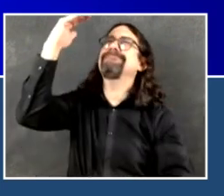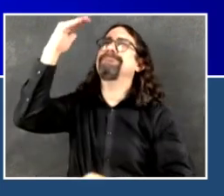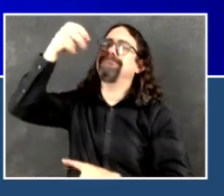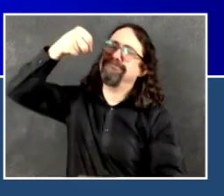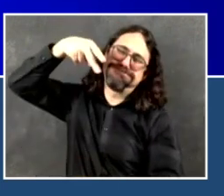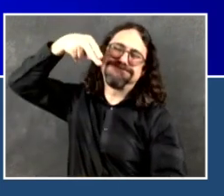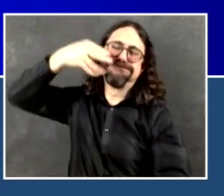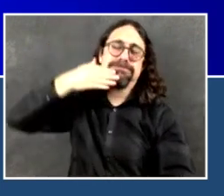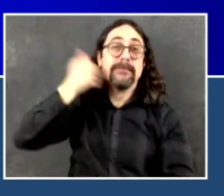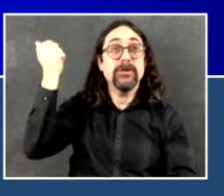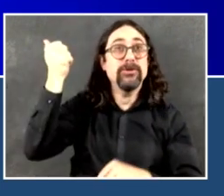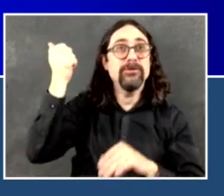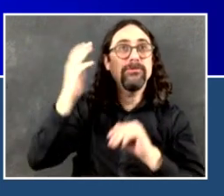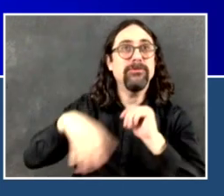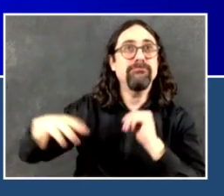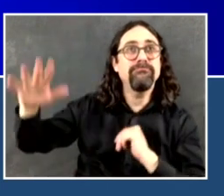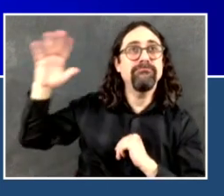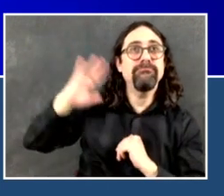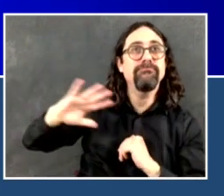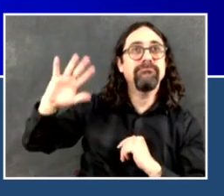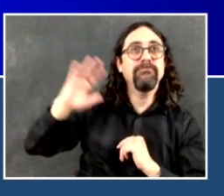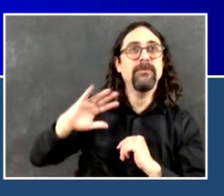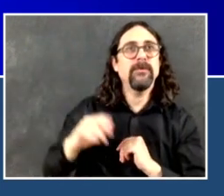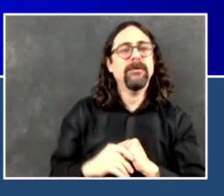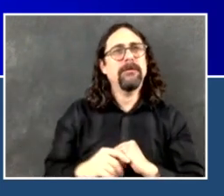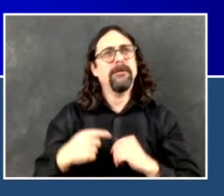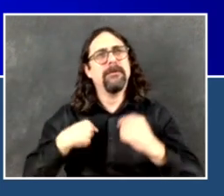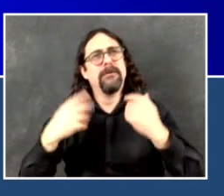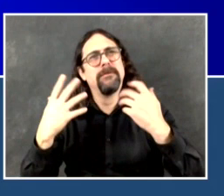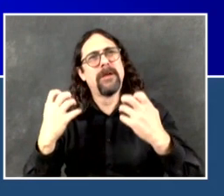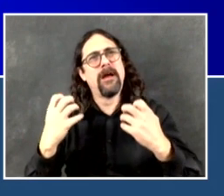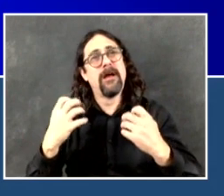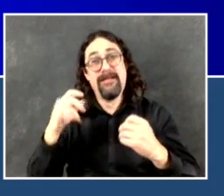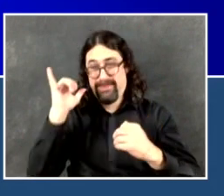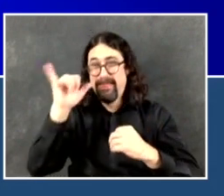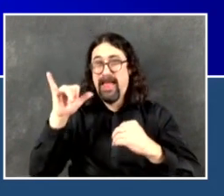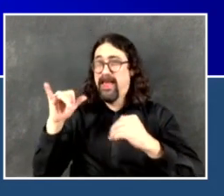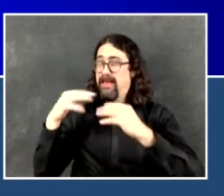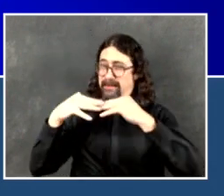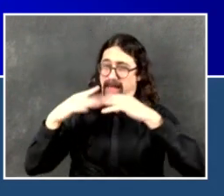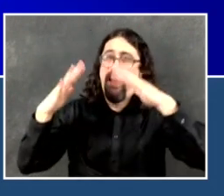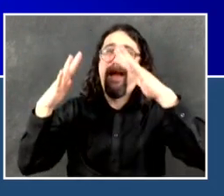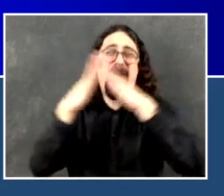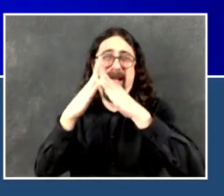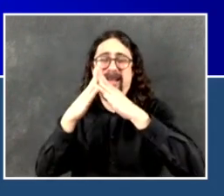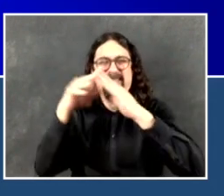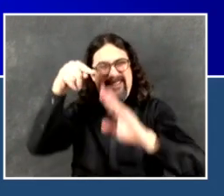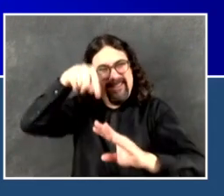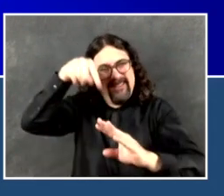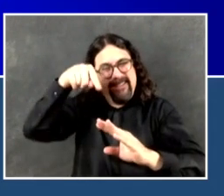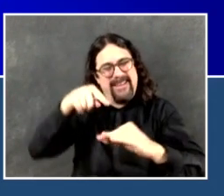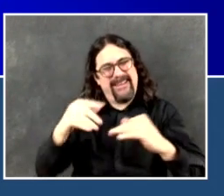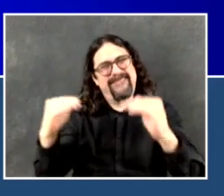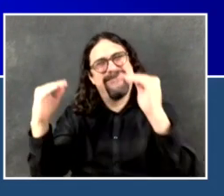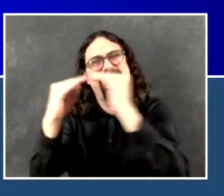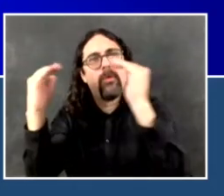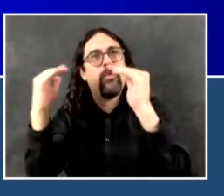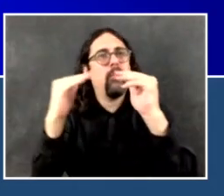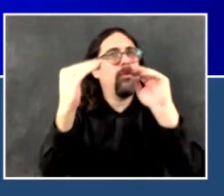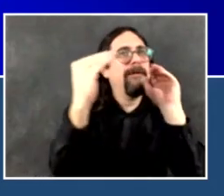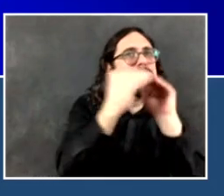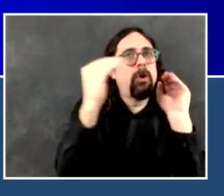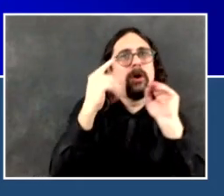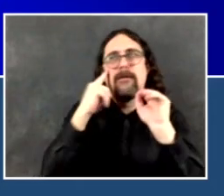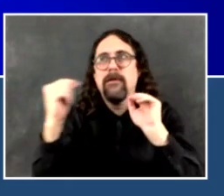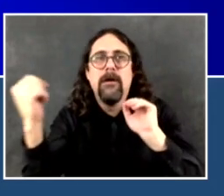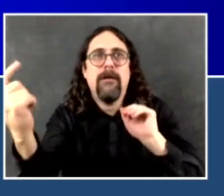The crisis has laid bare so many things that are broken in our city and in our country. There have been so many